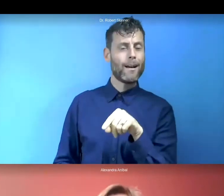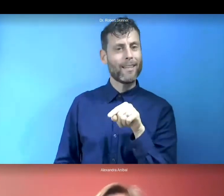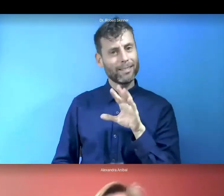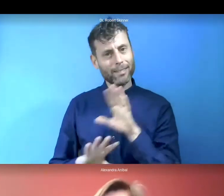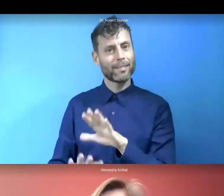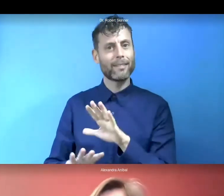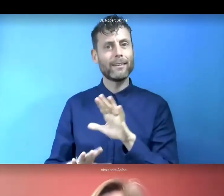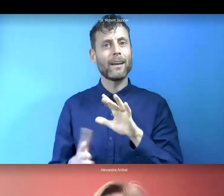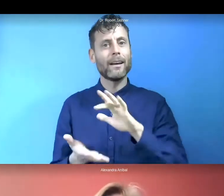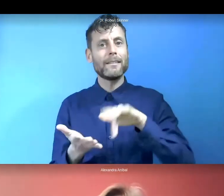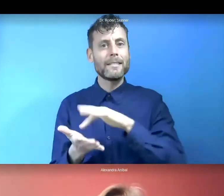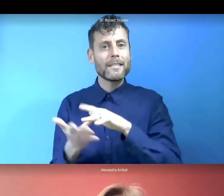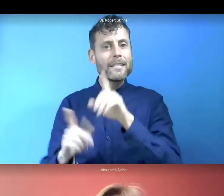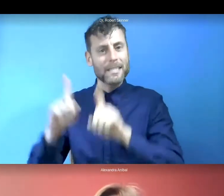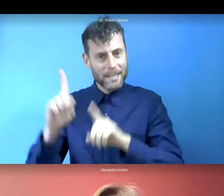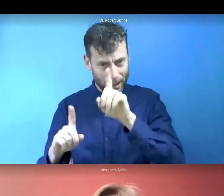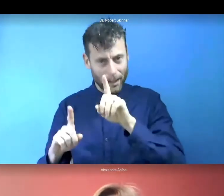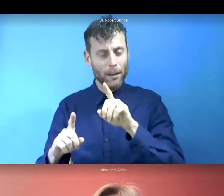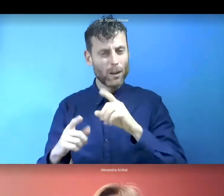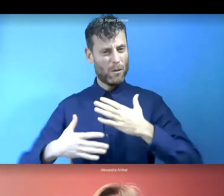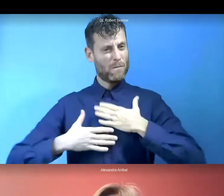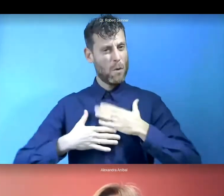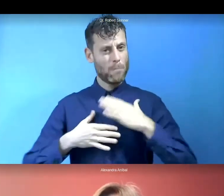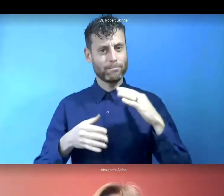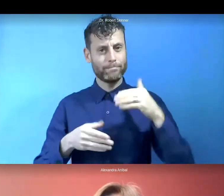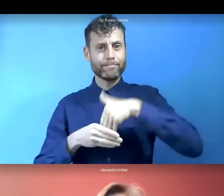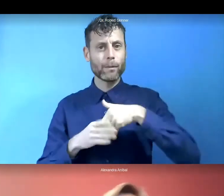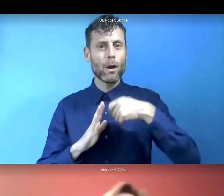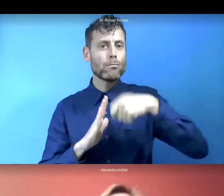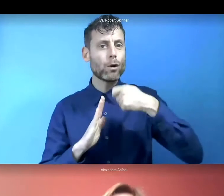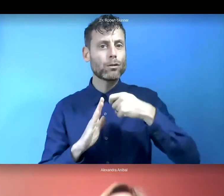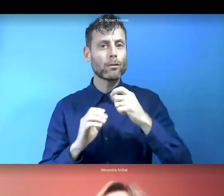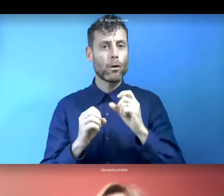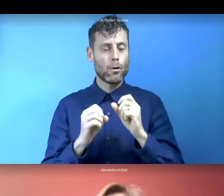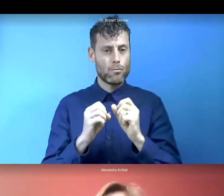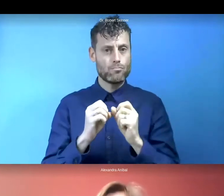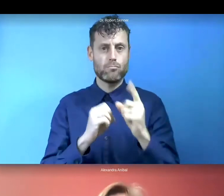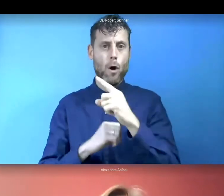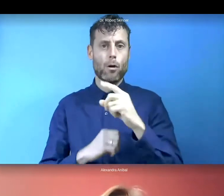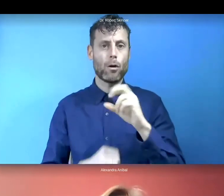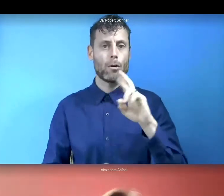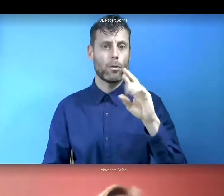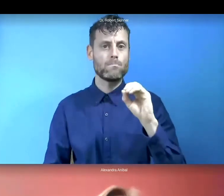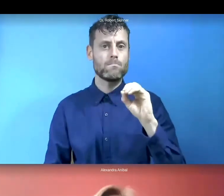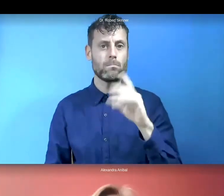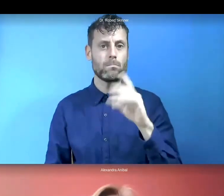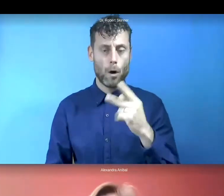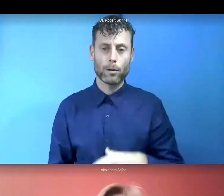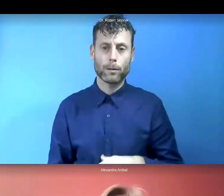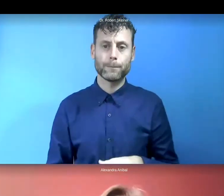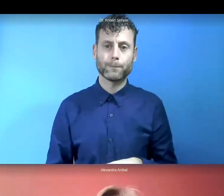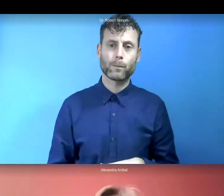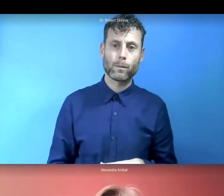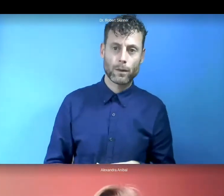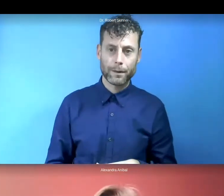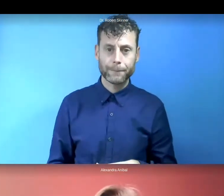project. They were the Meet of Piazza Rossini for the city of Bologna, the